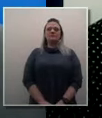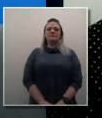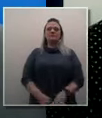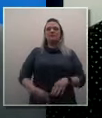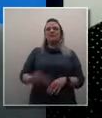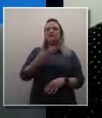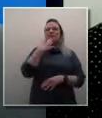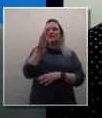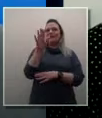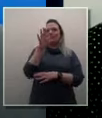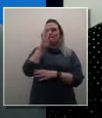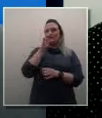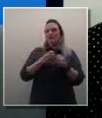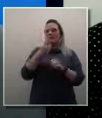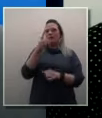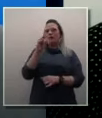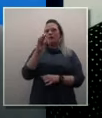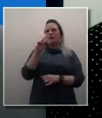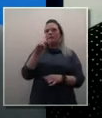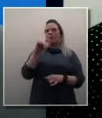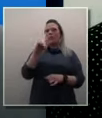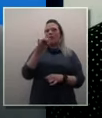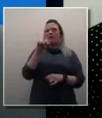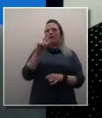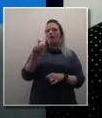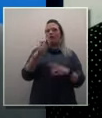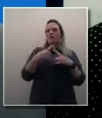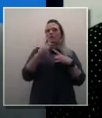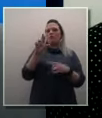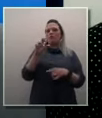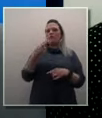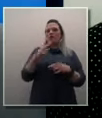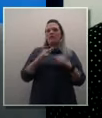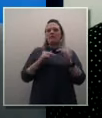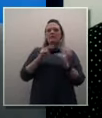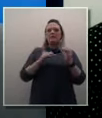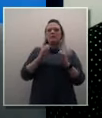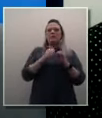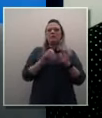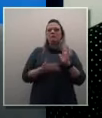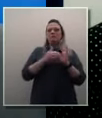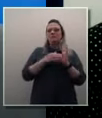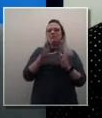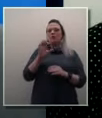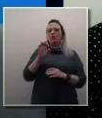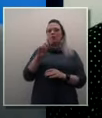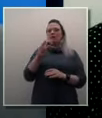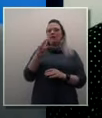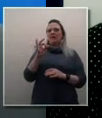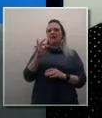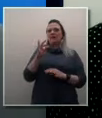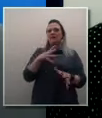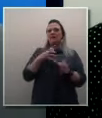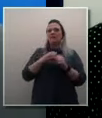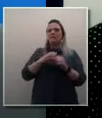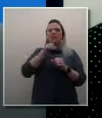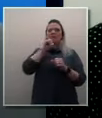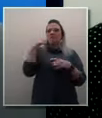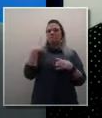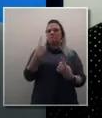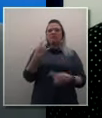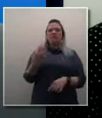Good afternoon, everyone. It's Mark Polenkars from the Rath Building with another COVID-19 update. We have not had one since